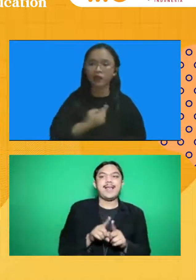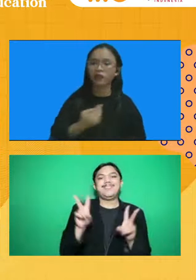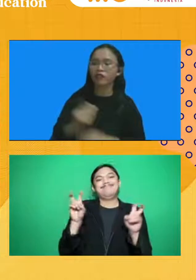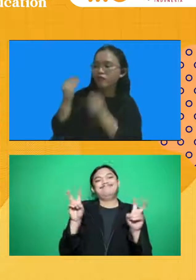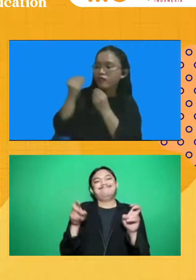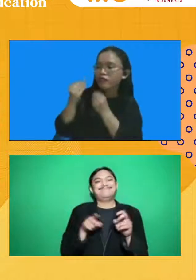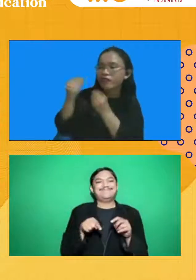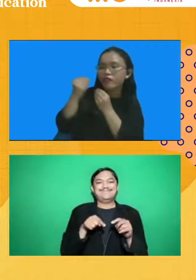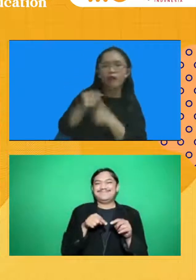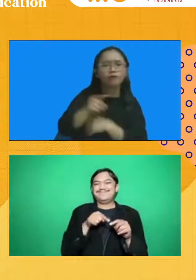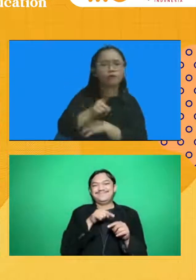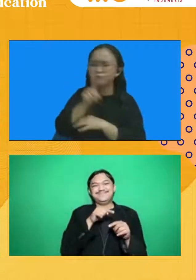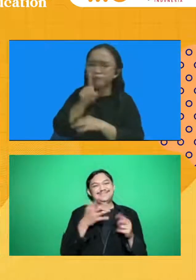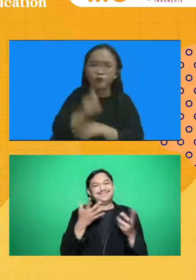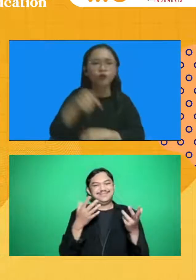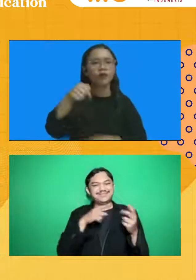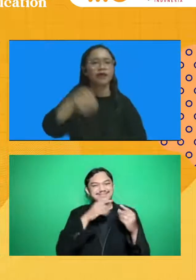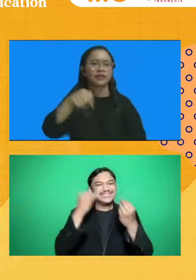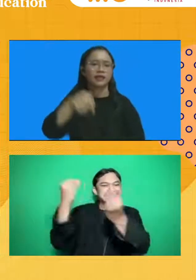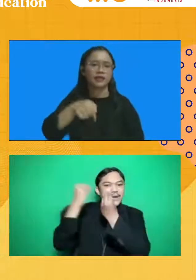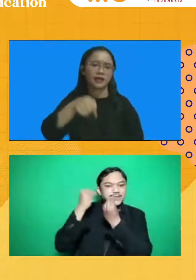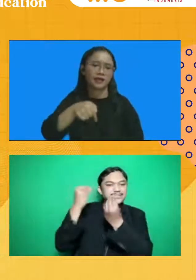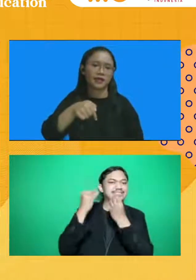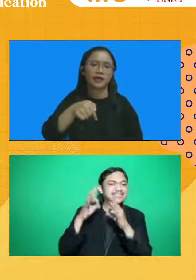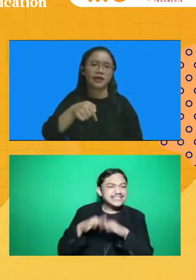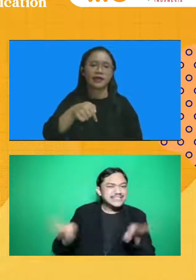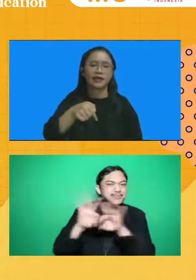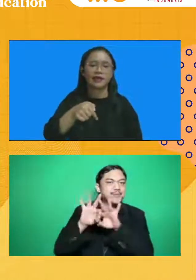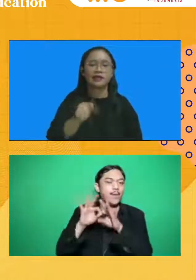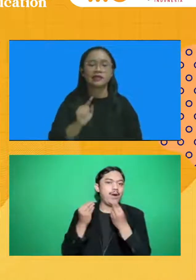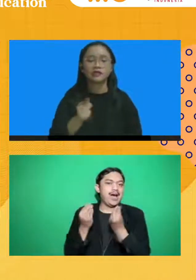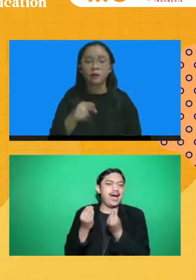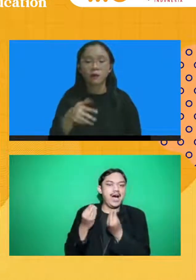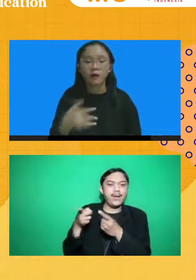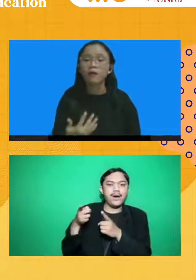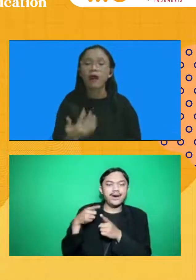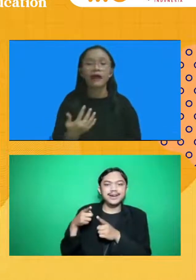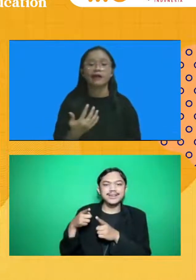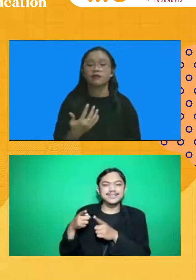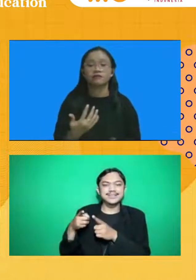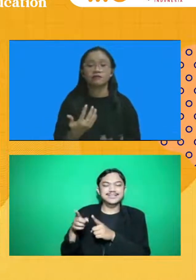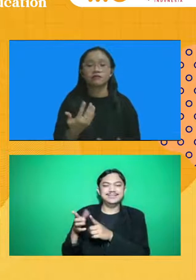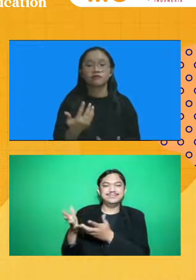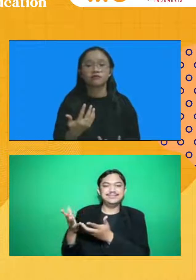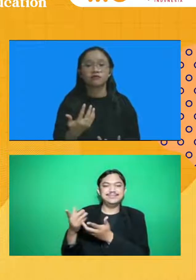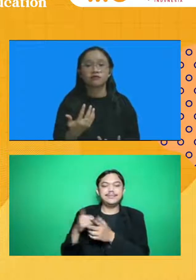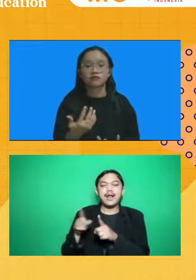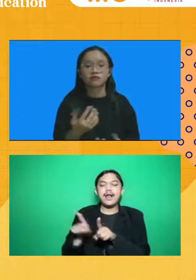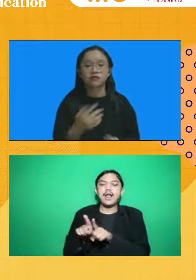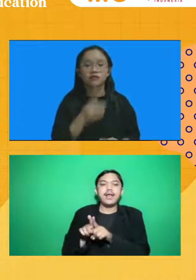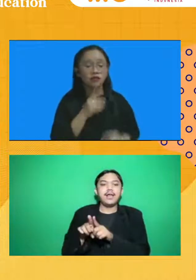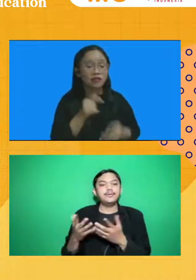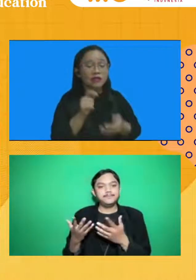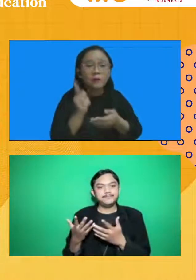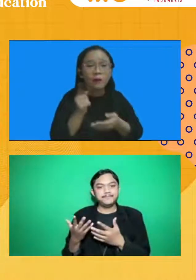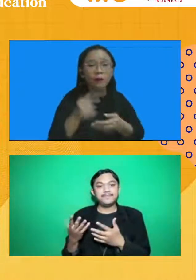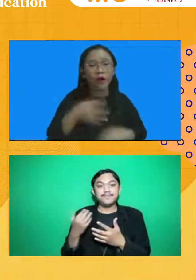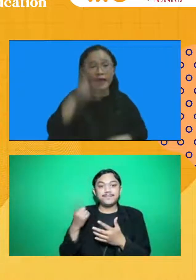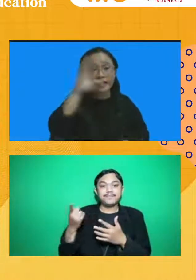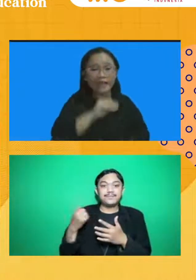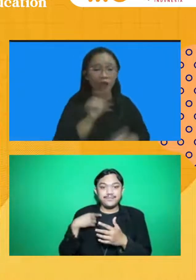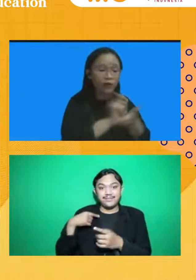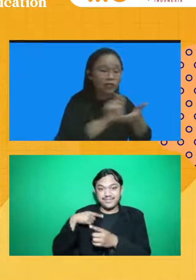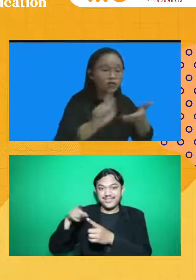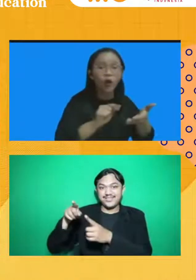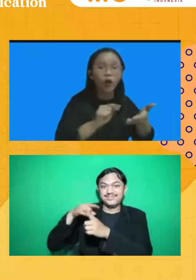things we couldn't get, as I said at the beginning, we couldn't get these things when we were in school. I don't know, and we